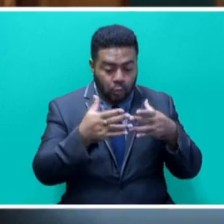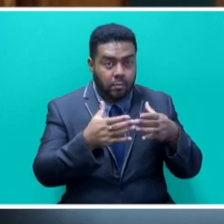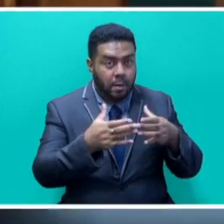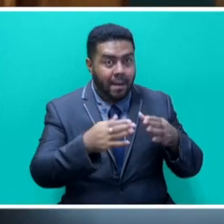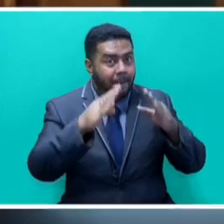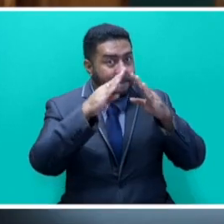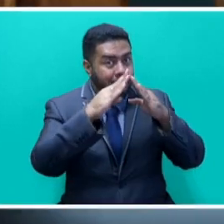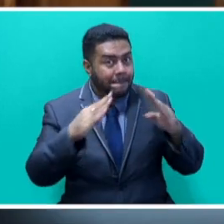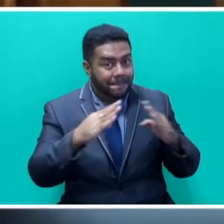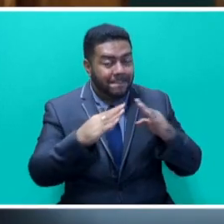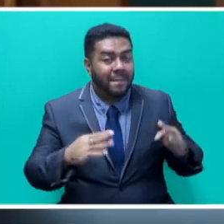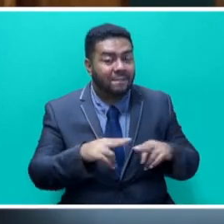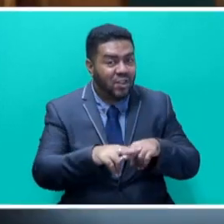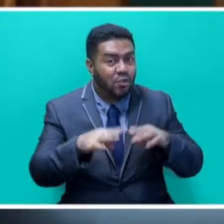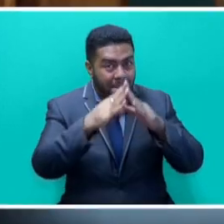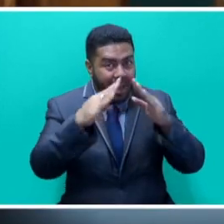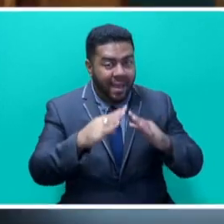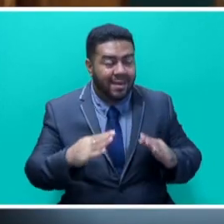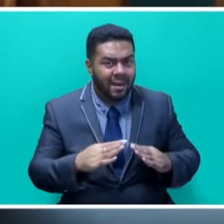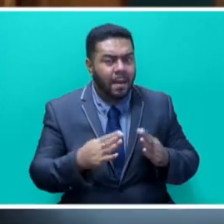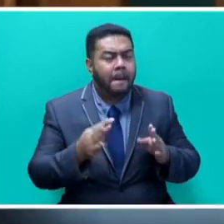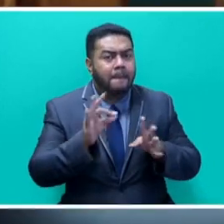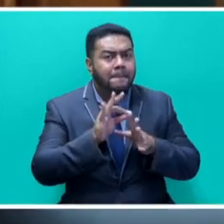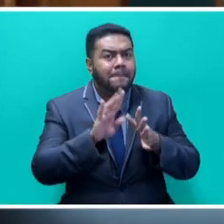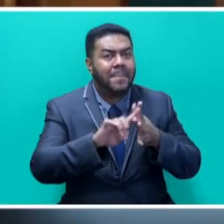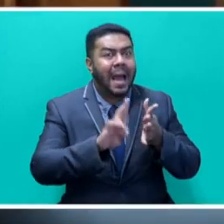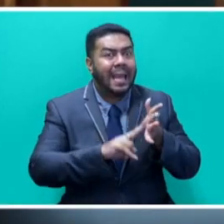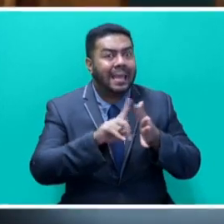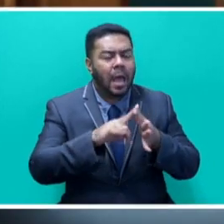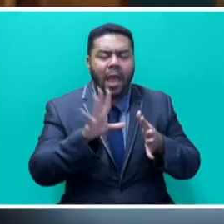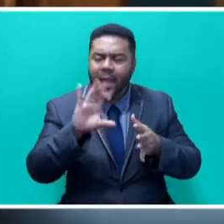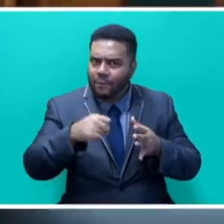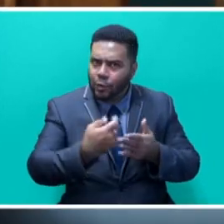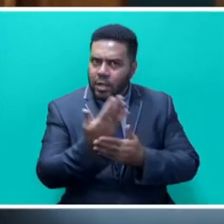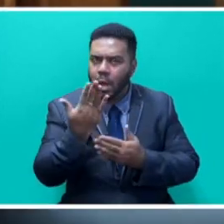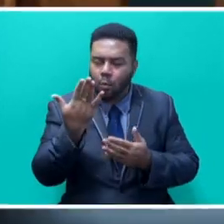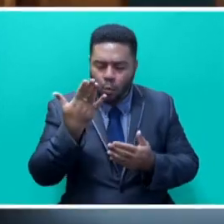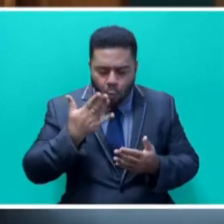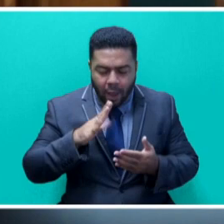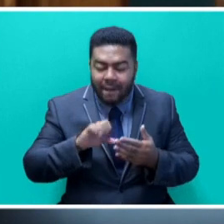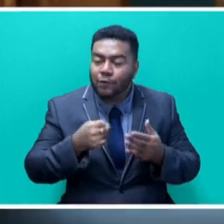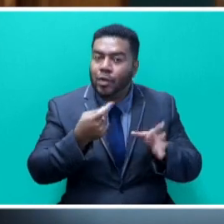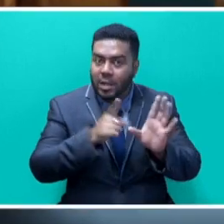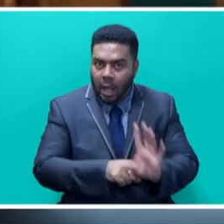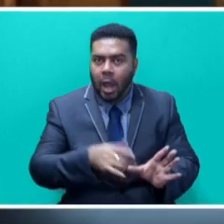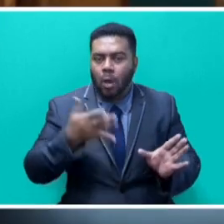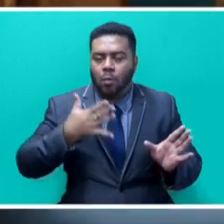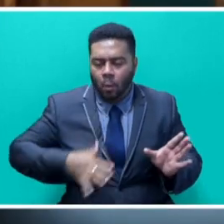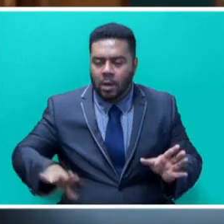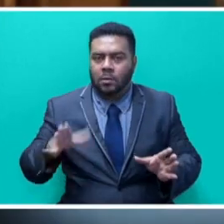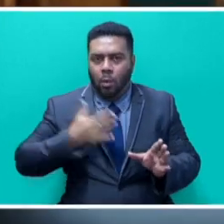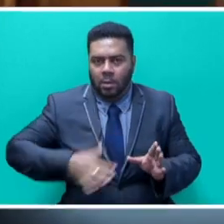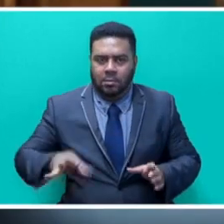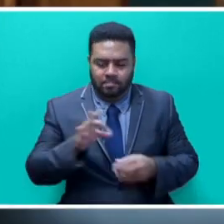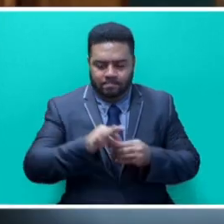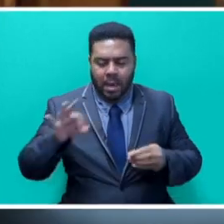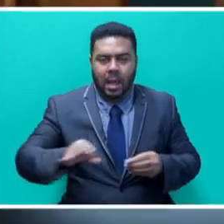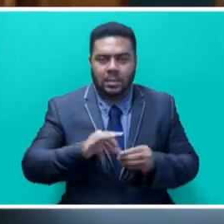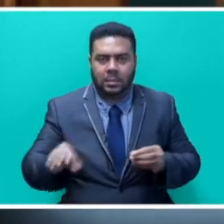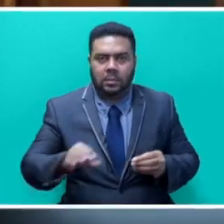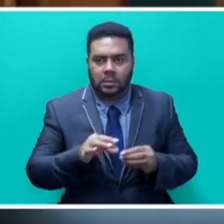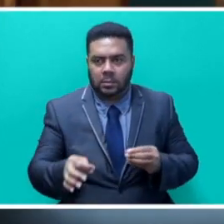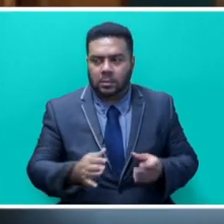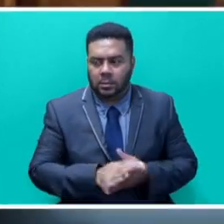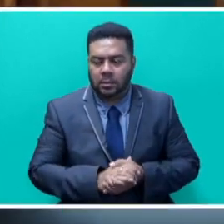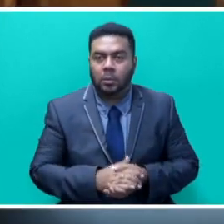2,000 hectares of pine every year, which equates to around 2 million trees a year. Recently, the Pine